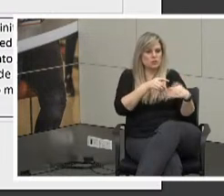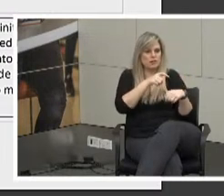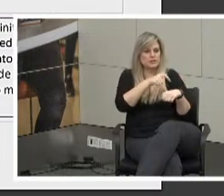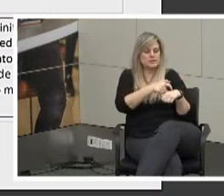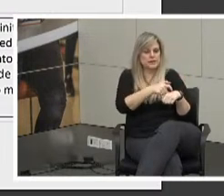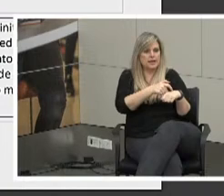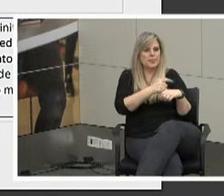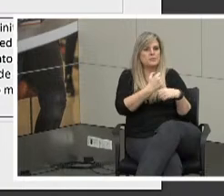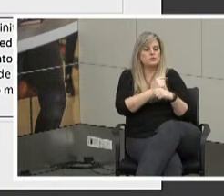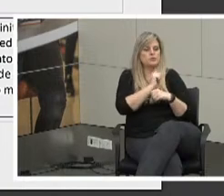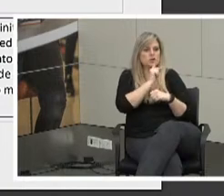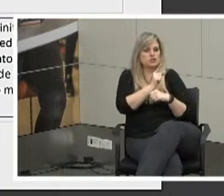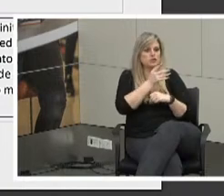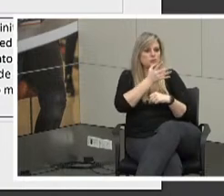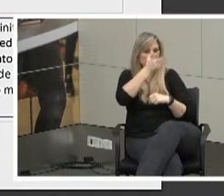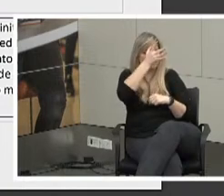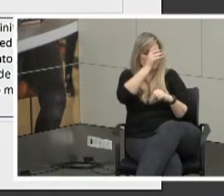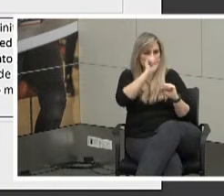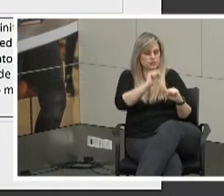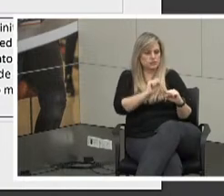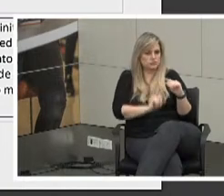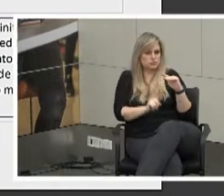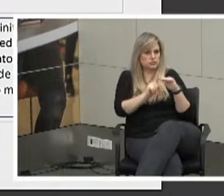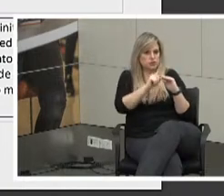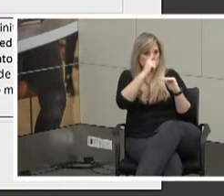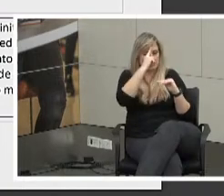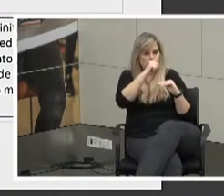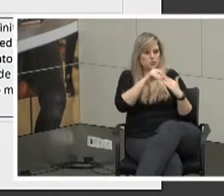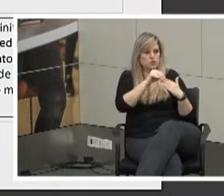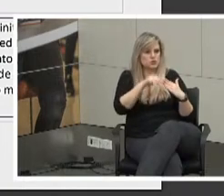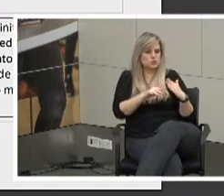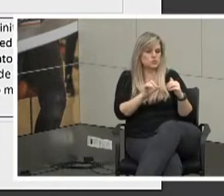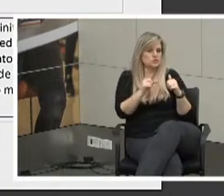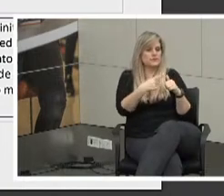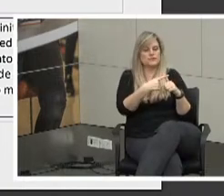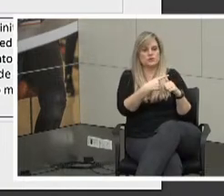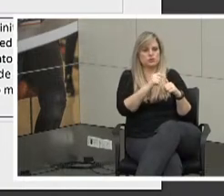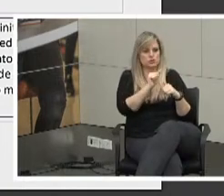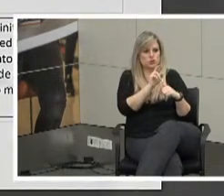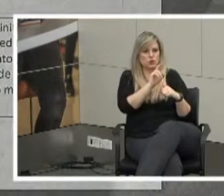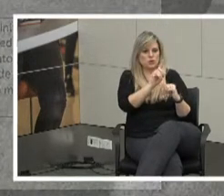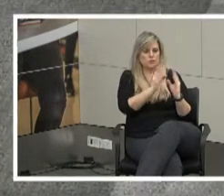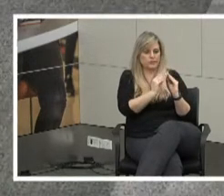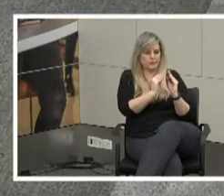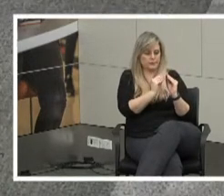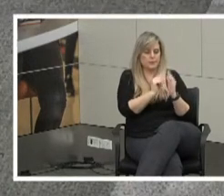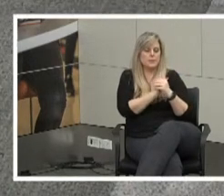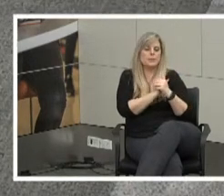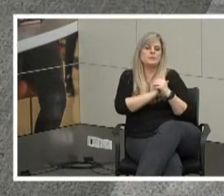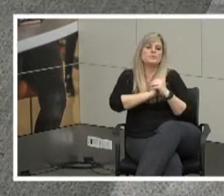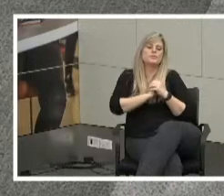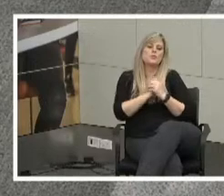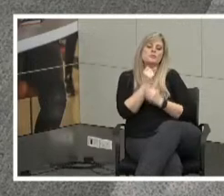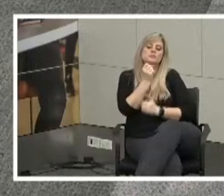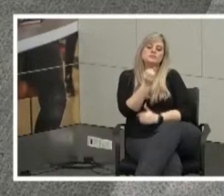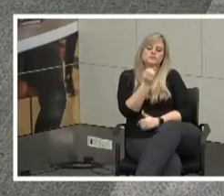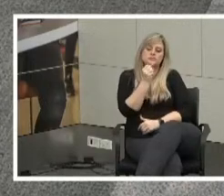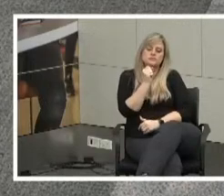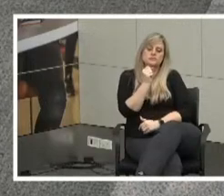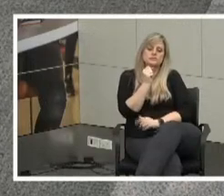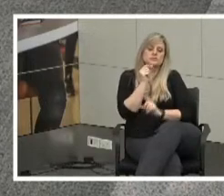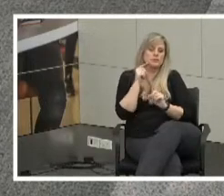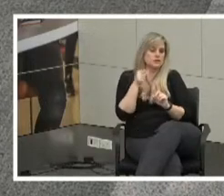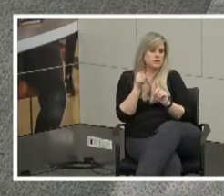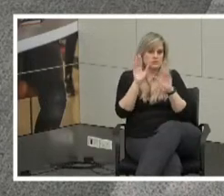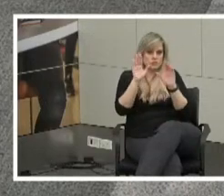to ensure that they were able to attend um their students first initial art meeting and so um this